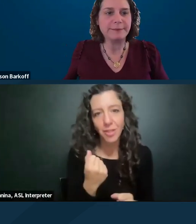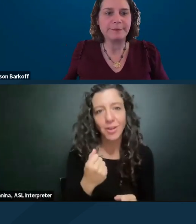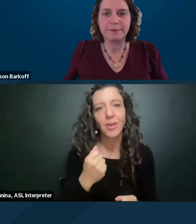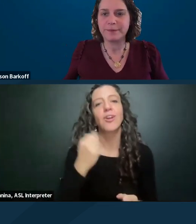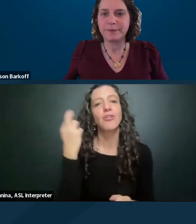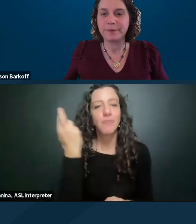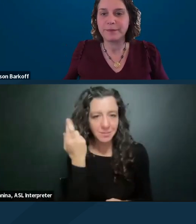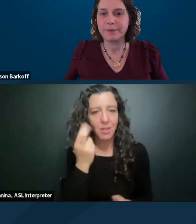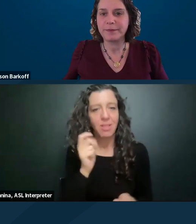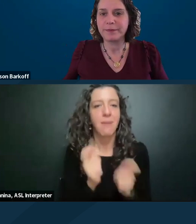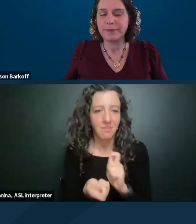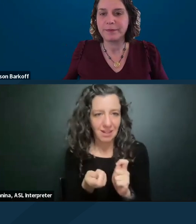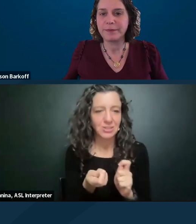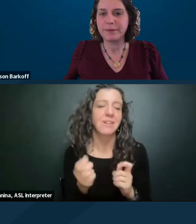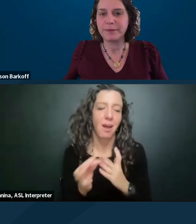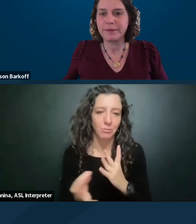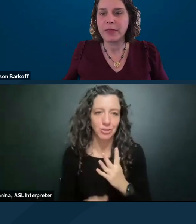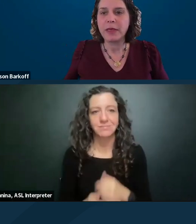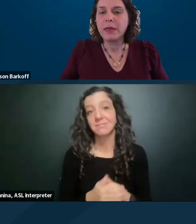Next slide.